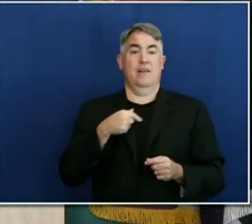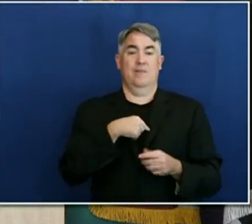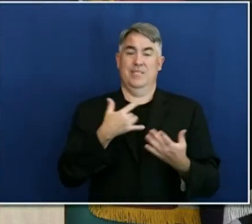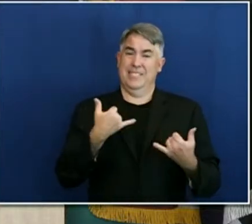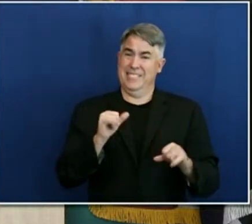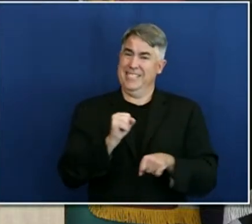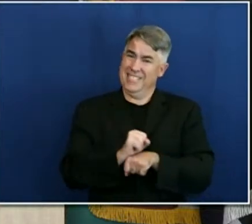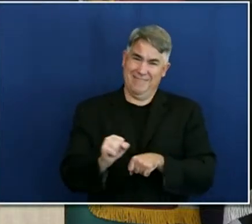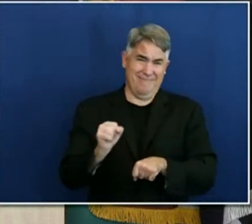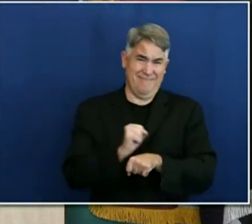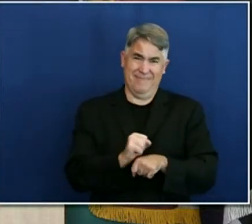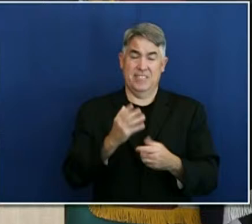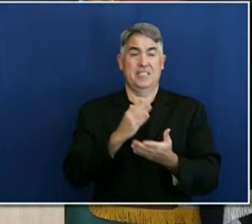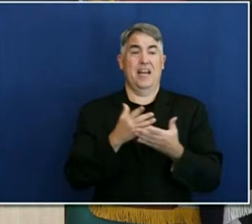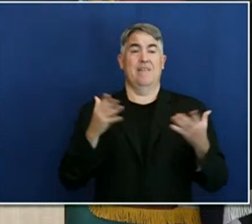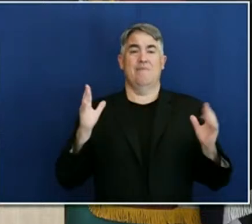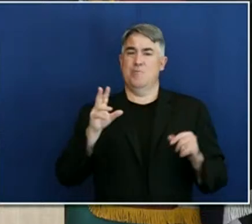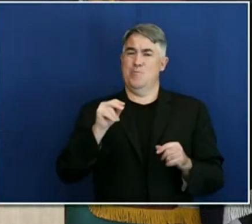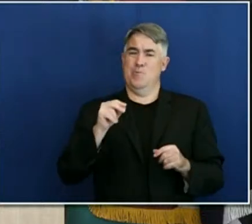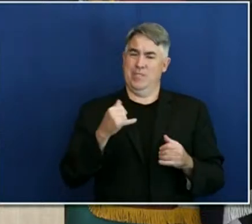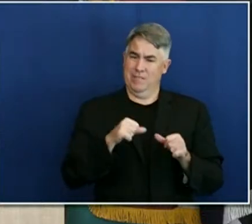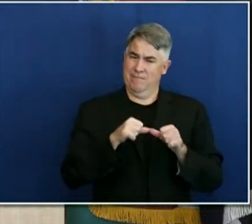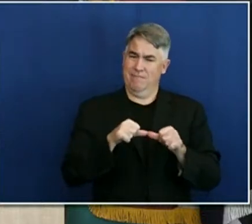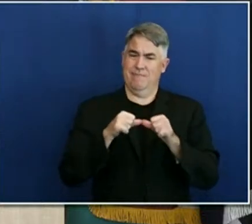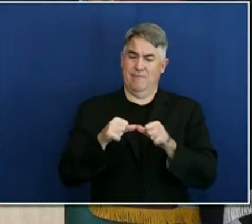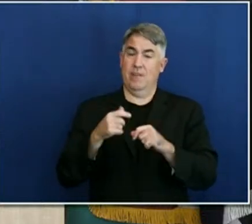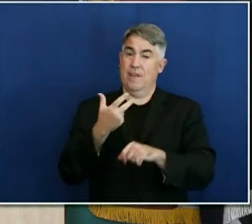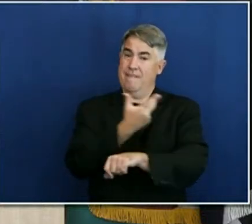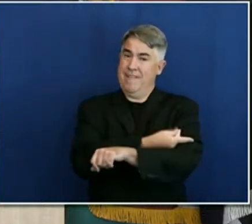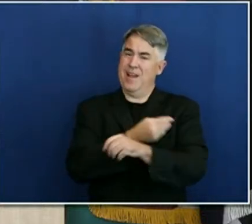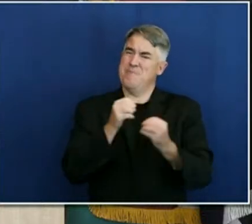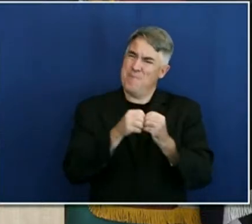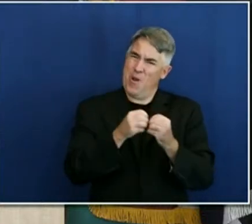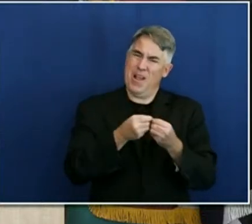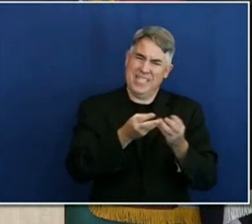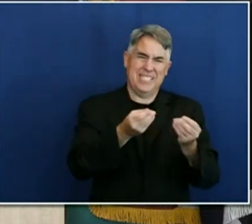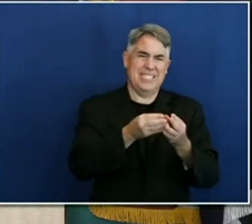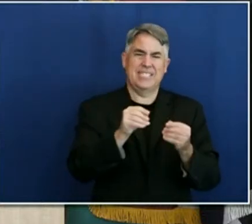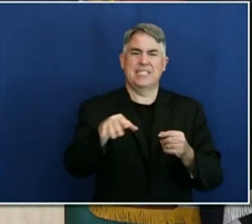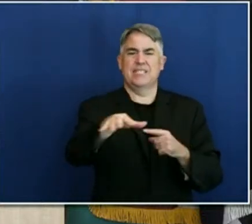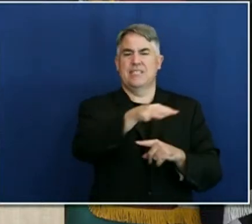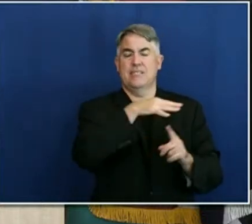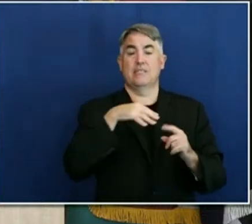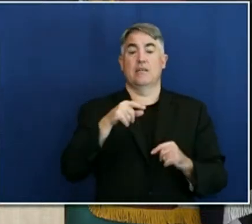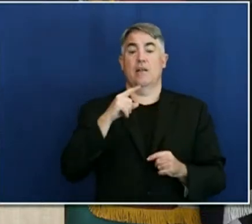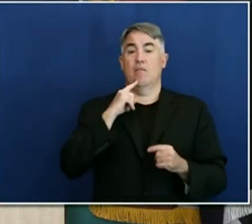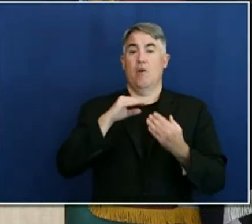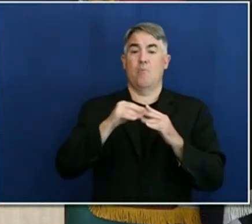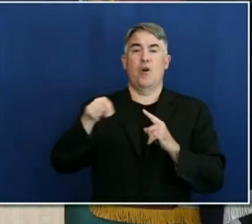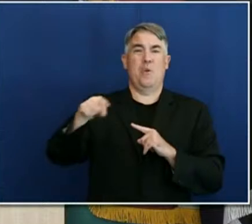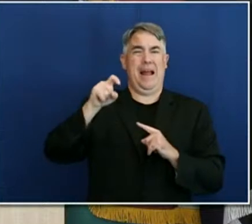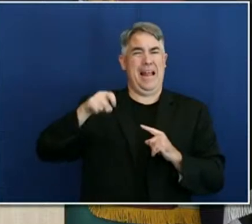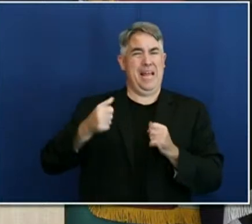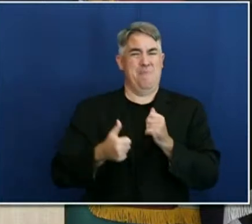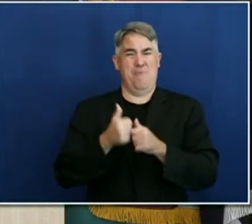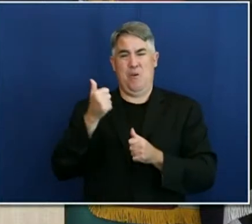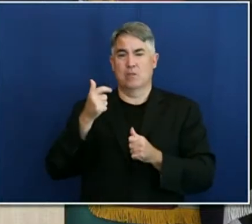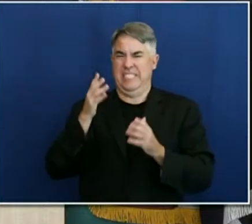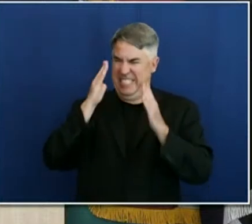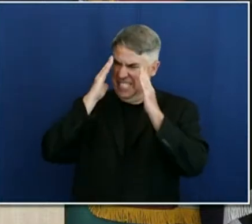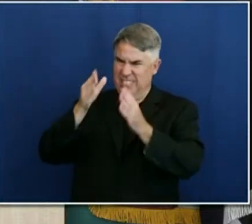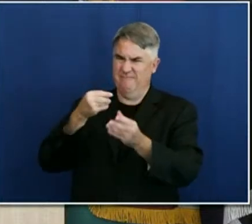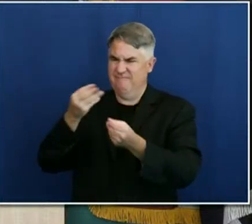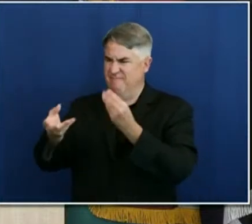continue to find ways to distribute vaccines equitably and to ensure that hard-to-reach communities have access to continue the progress we've made